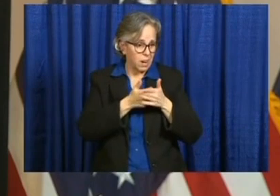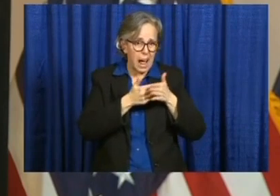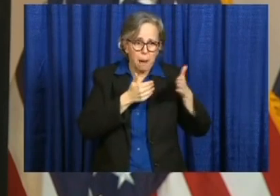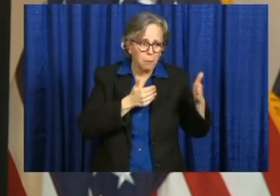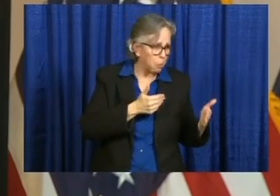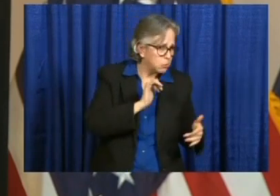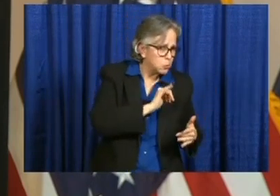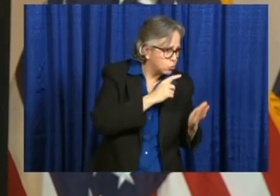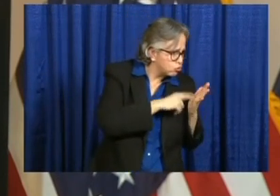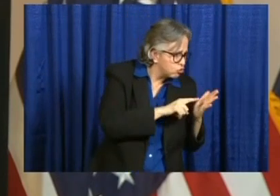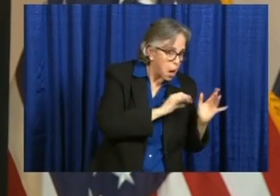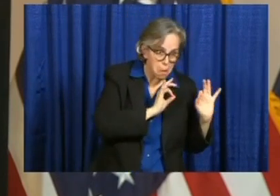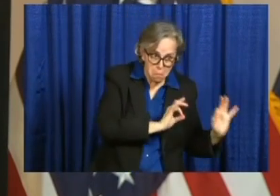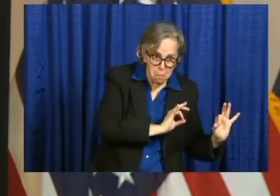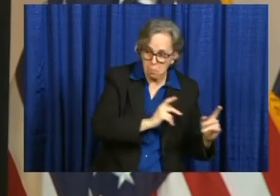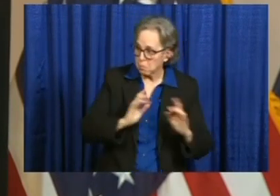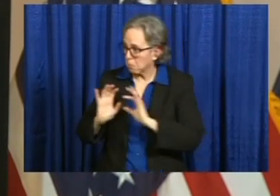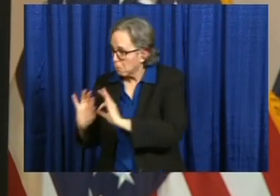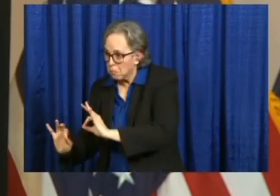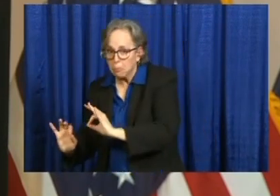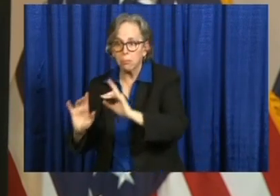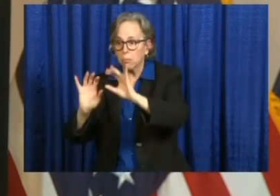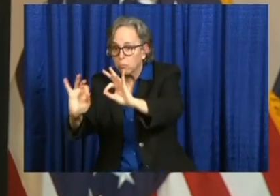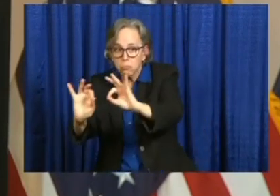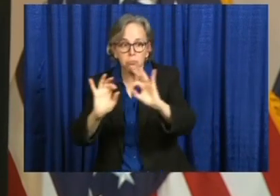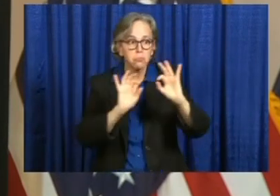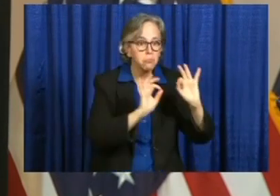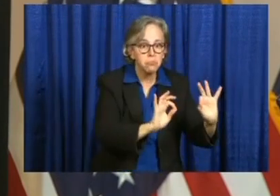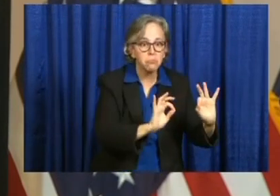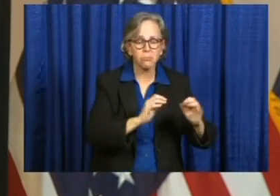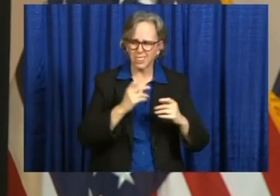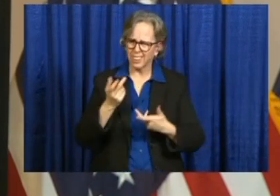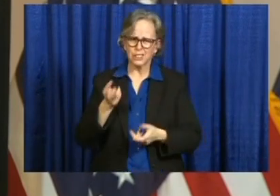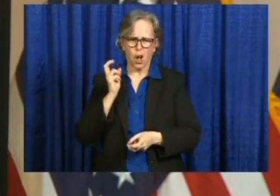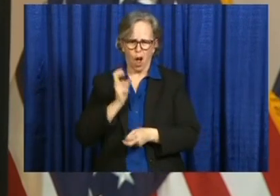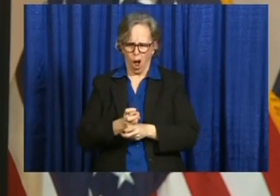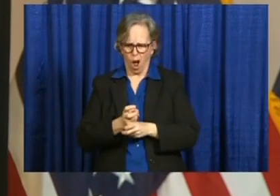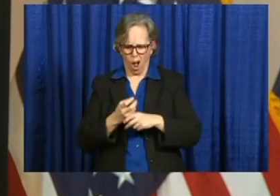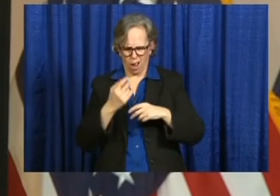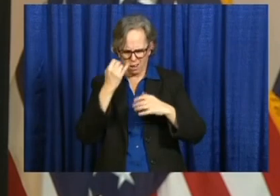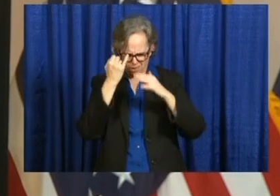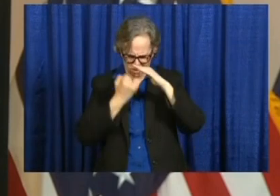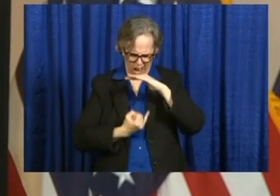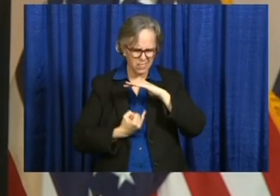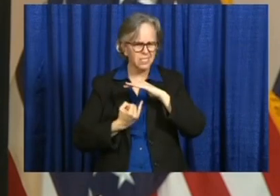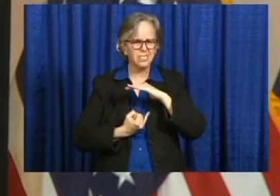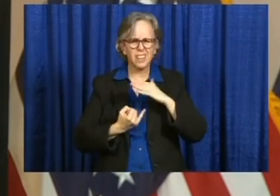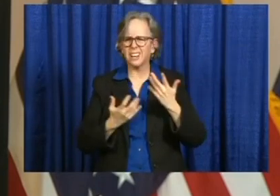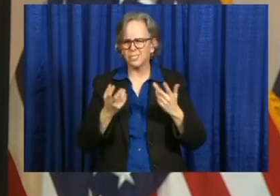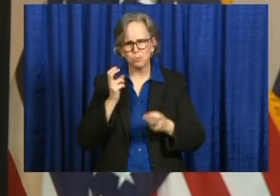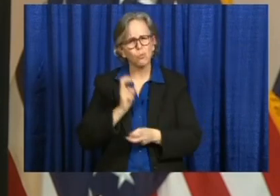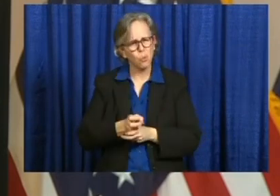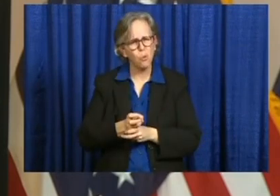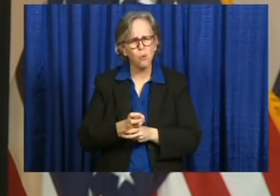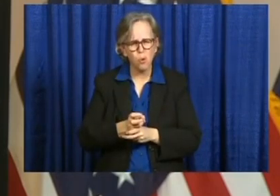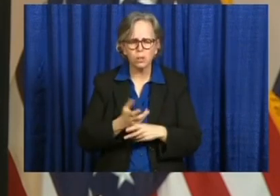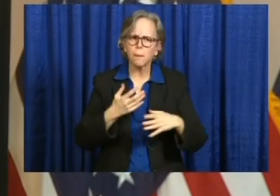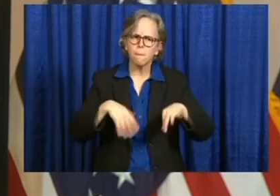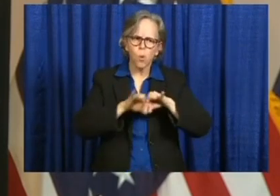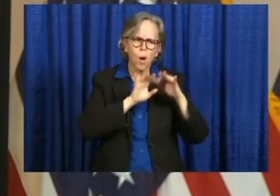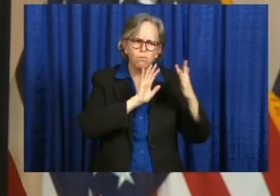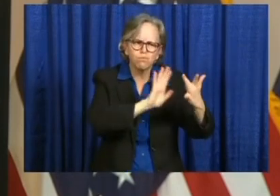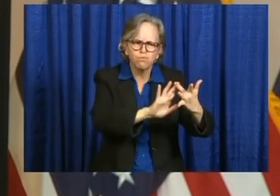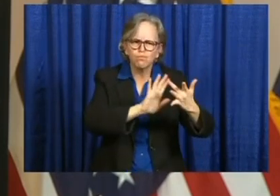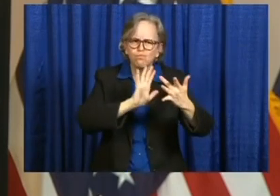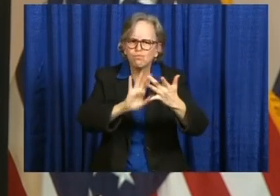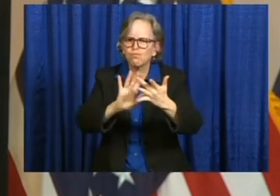can be difficult to spend that much time by themselves. And so making sure that they're okay, giving them a chance to talk about their worries, their